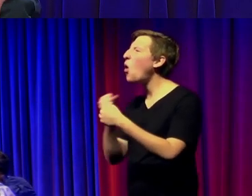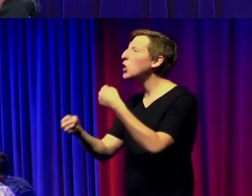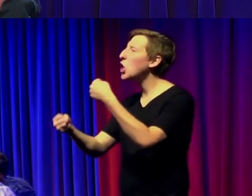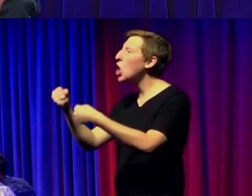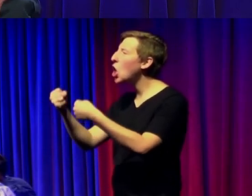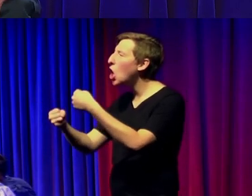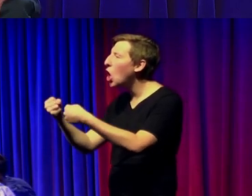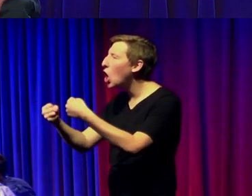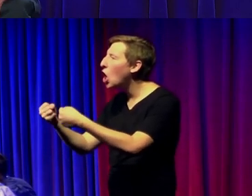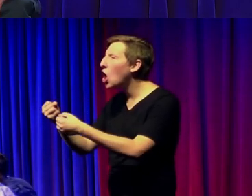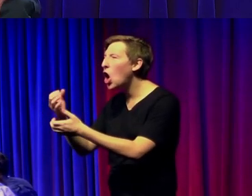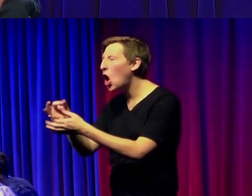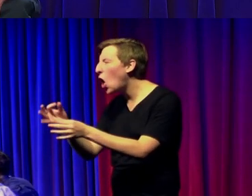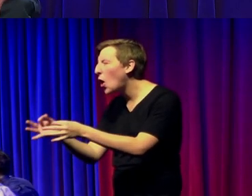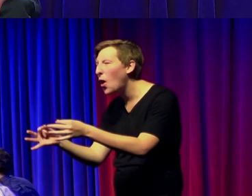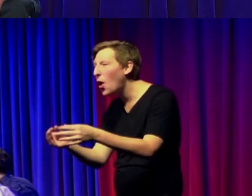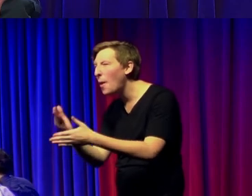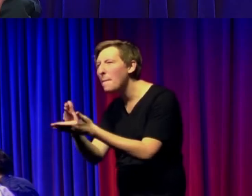time.